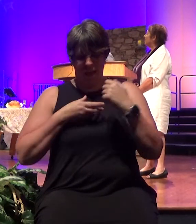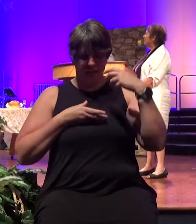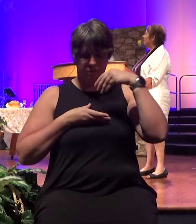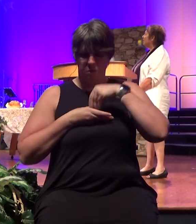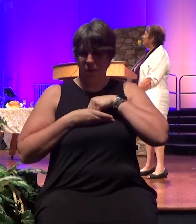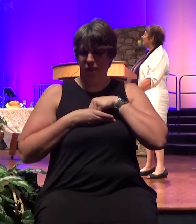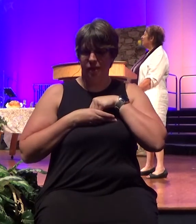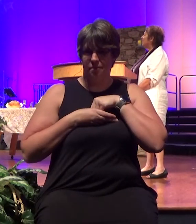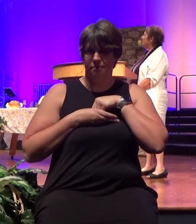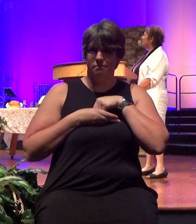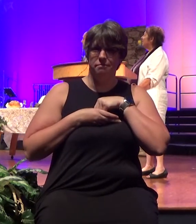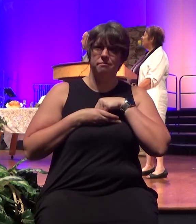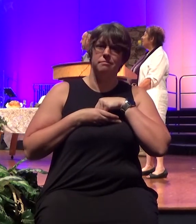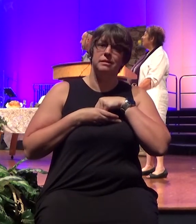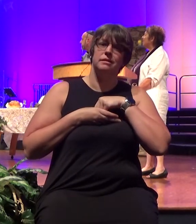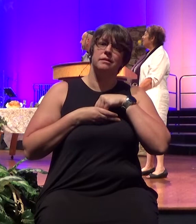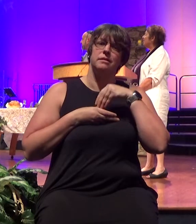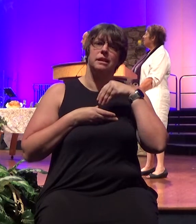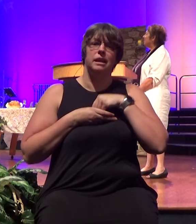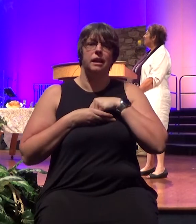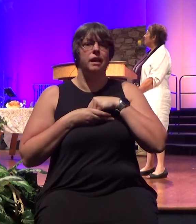me is love. I am